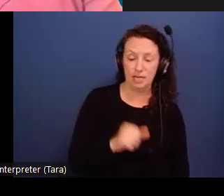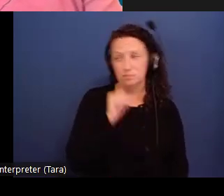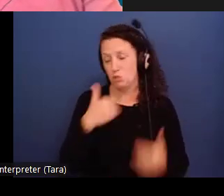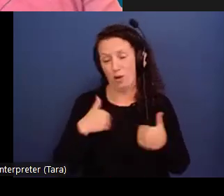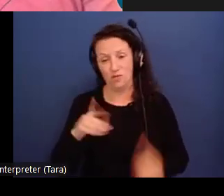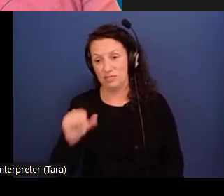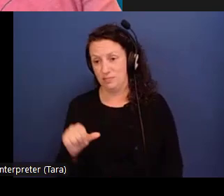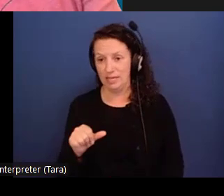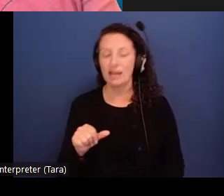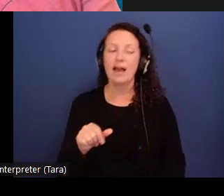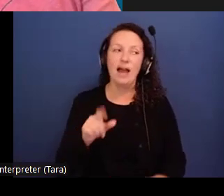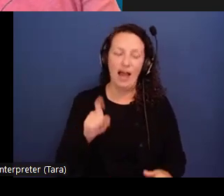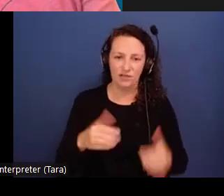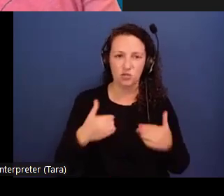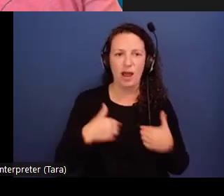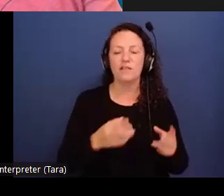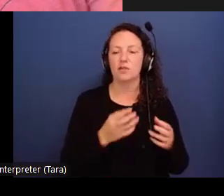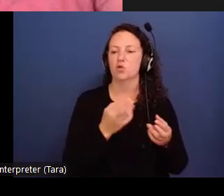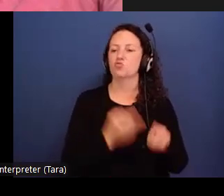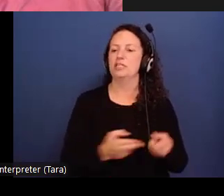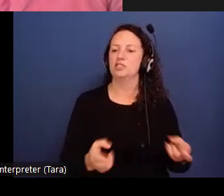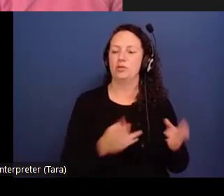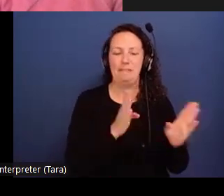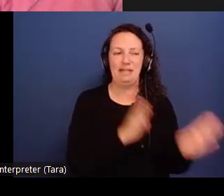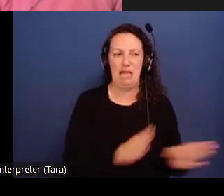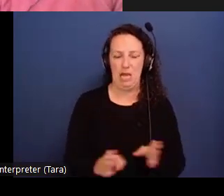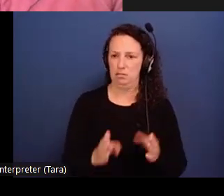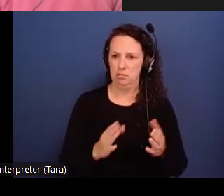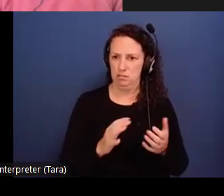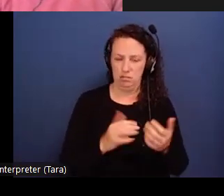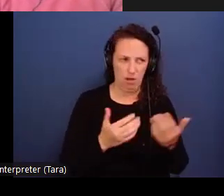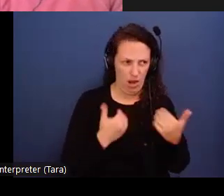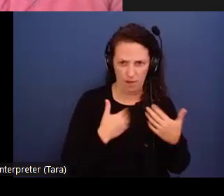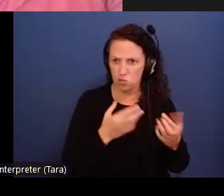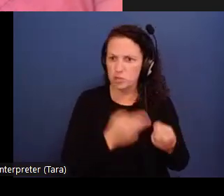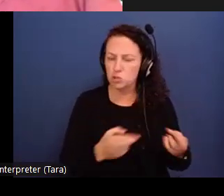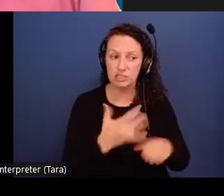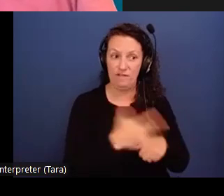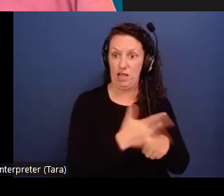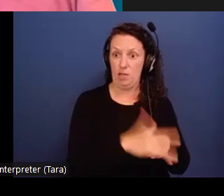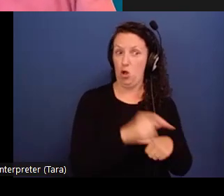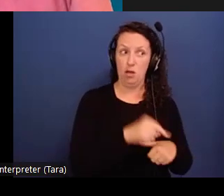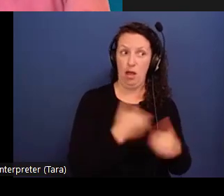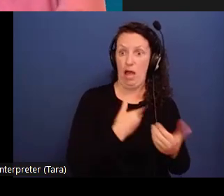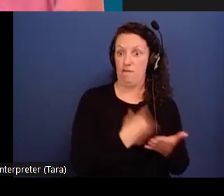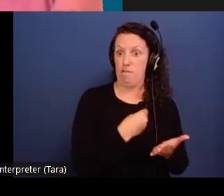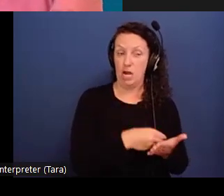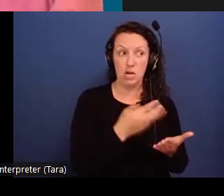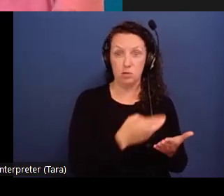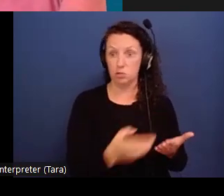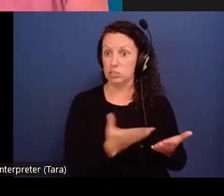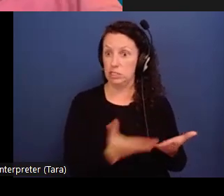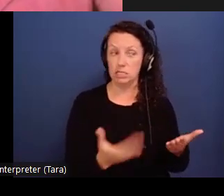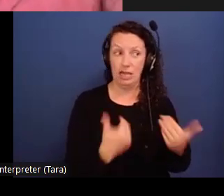plan. And there are steps towards doing that to understand what are the resources that I have, what are the resources that I